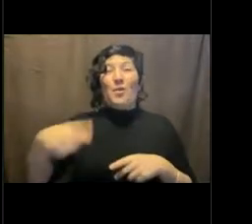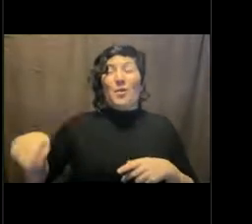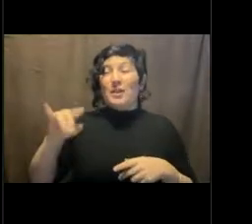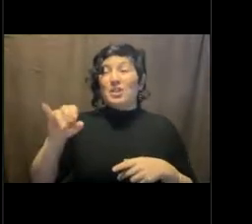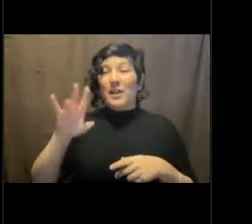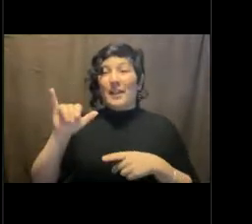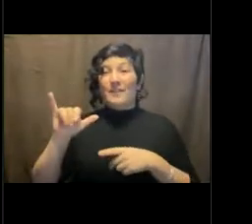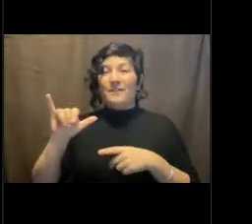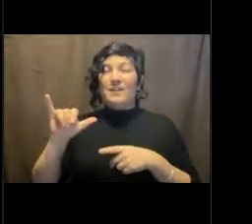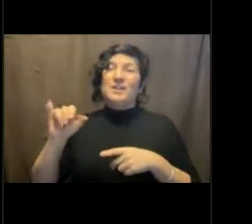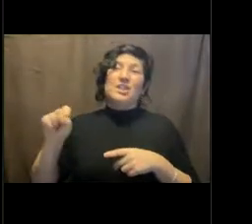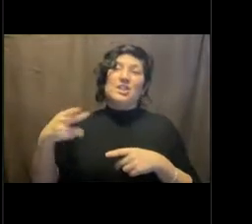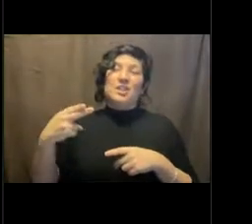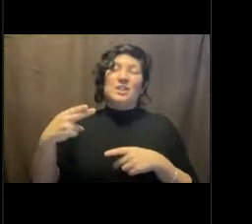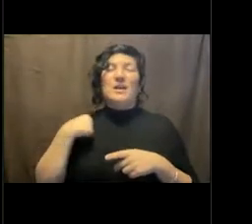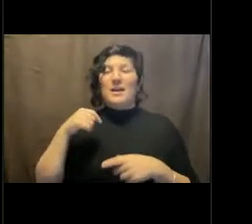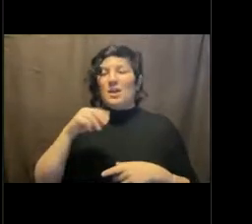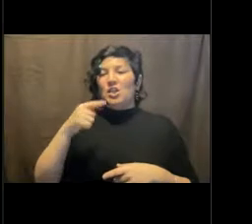please.